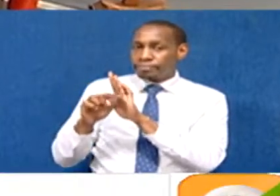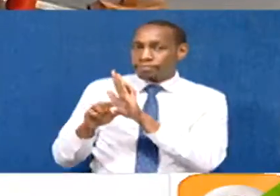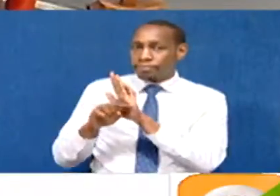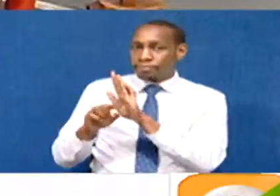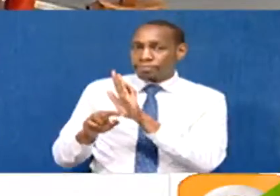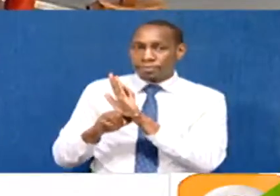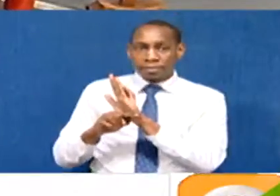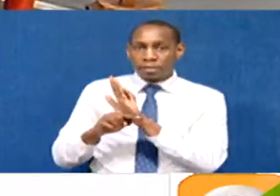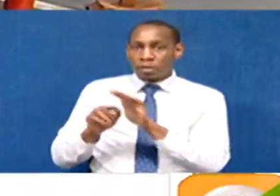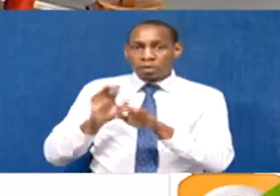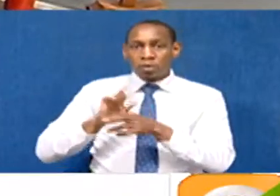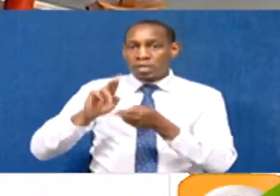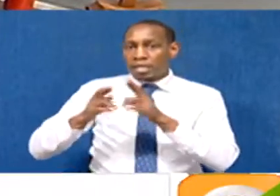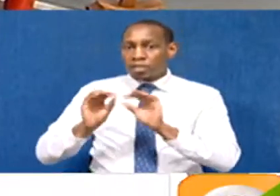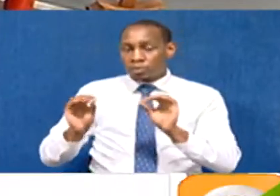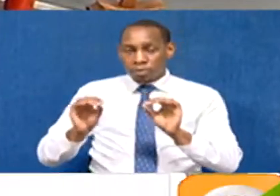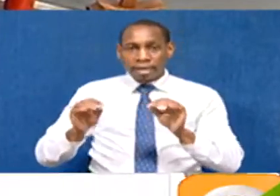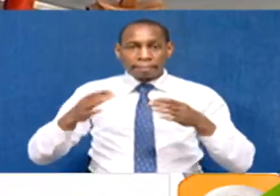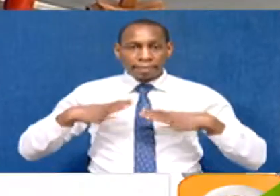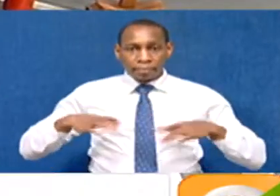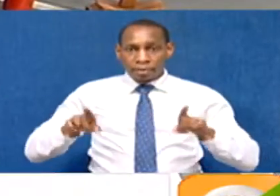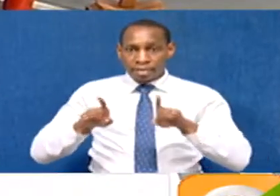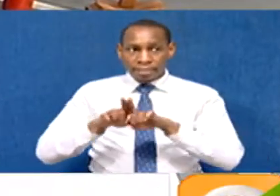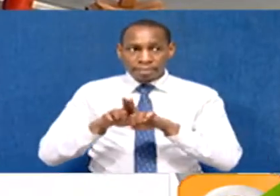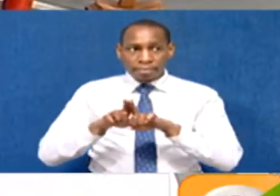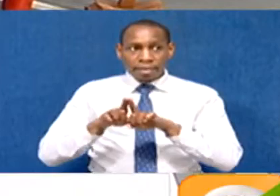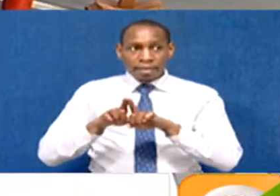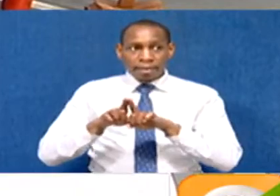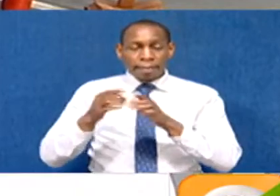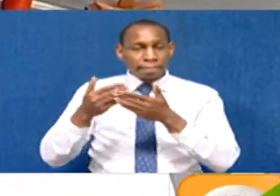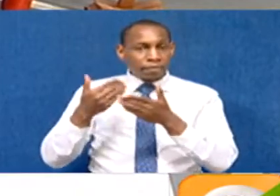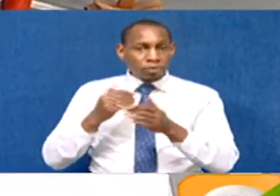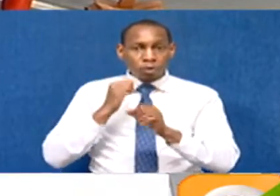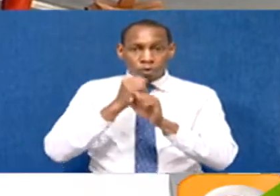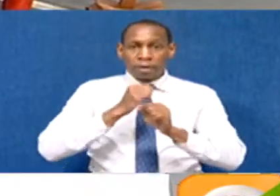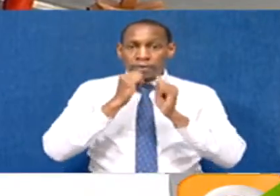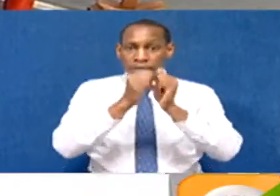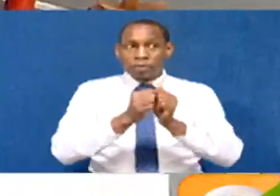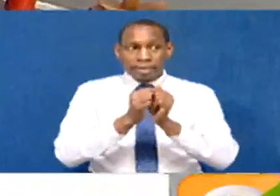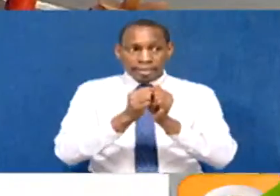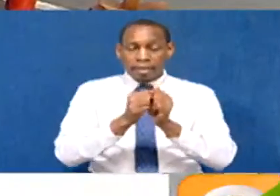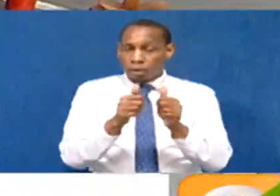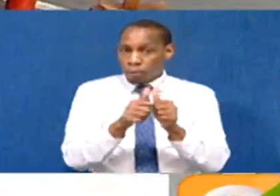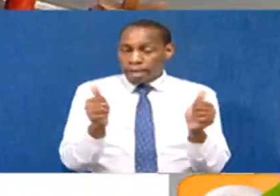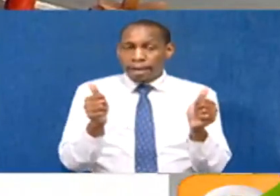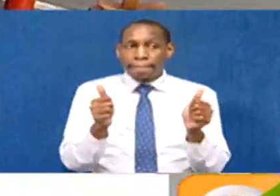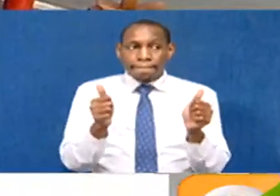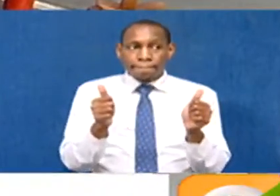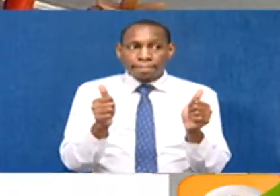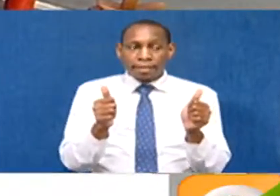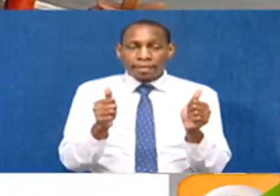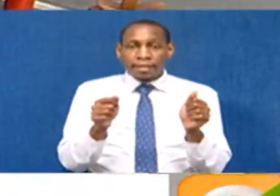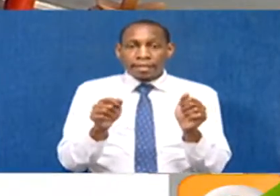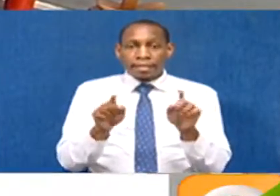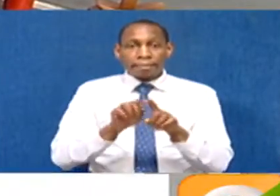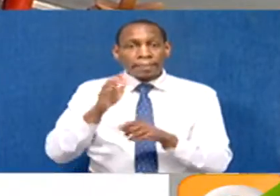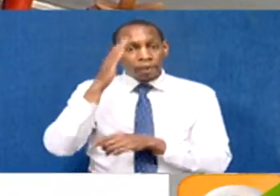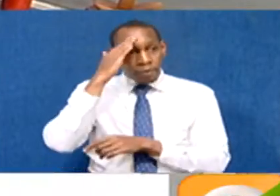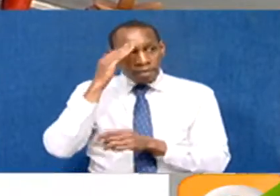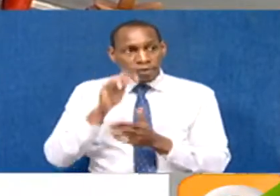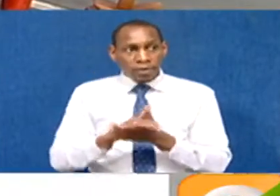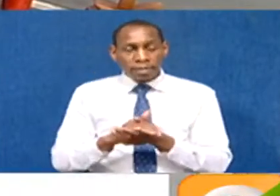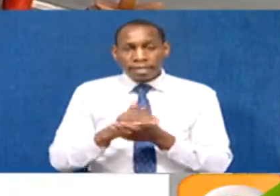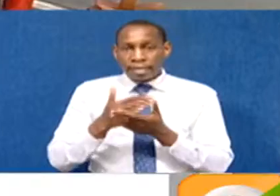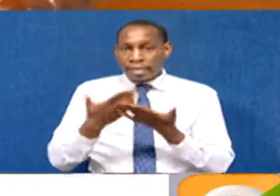not in cordial relationship with the people you were, you know, working together cordially. And you know,